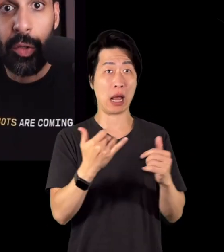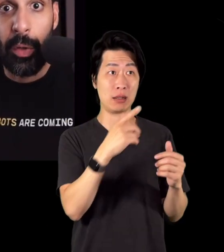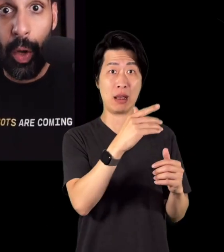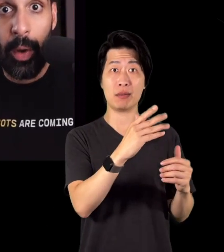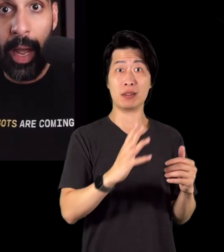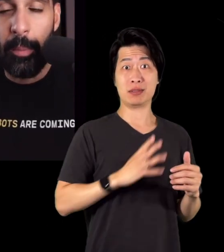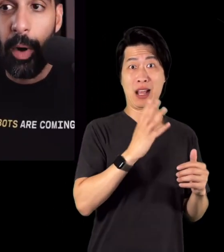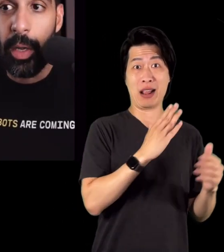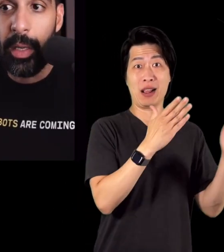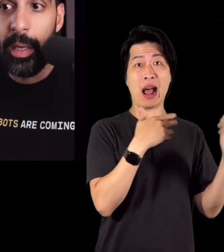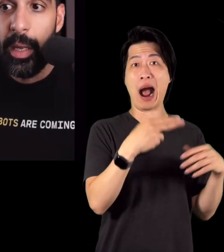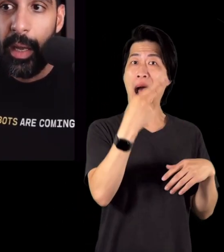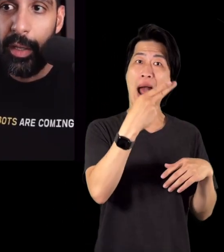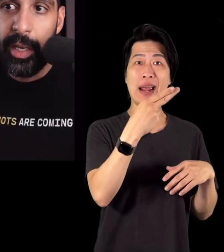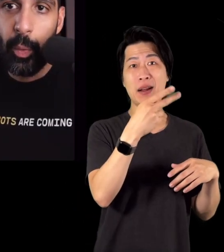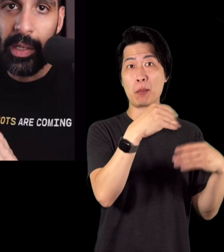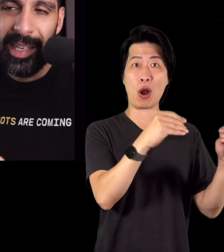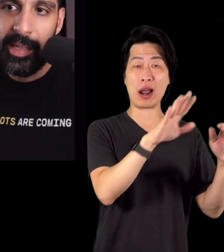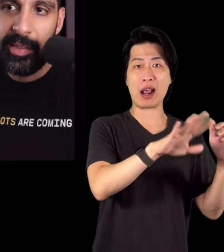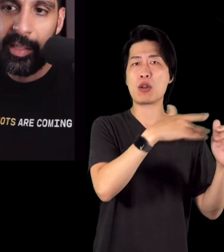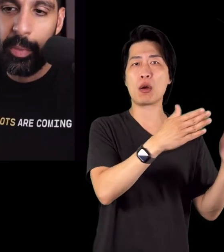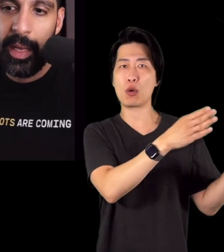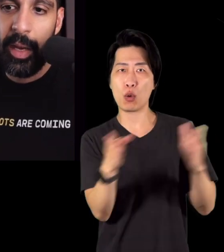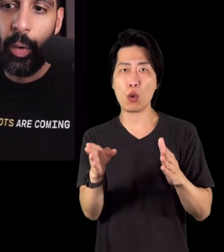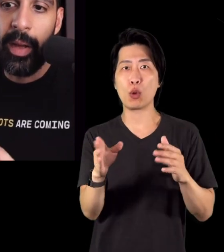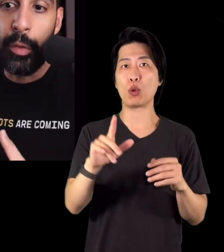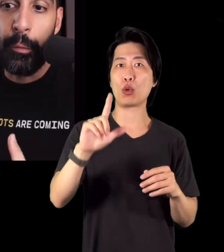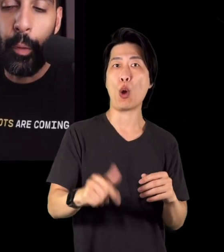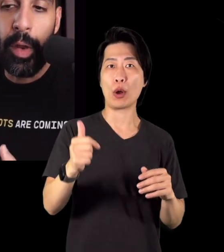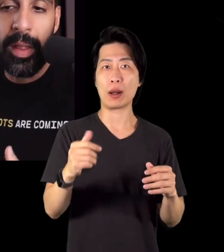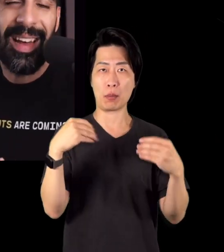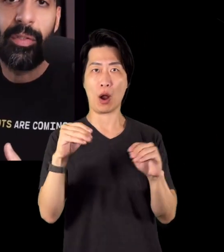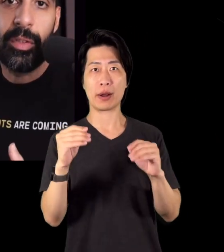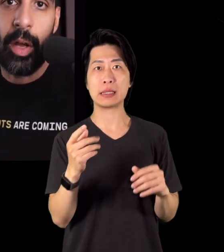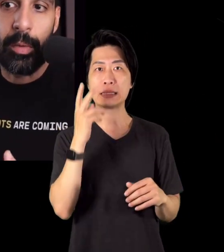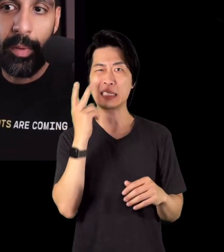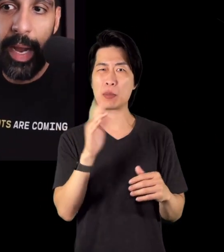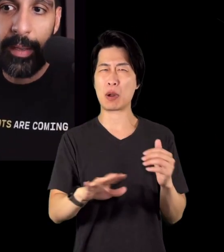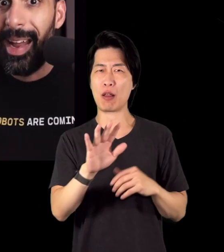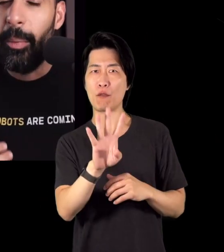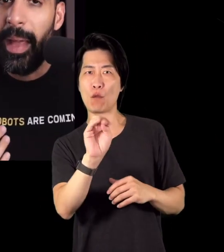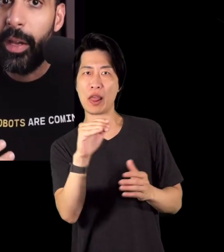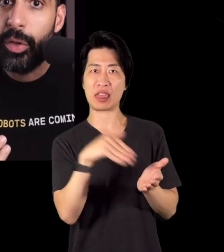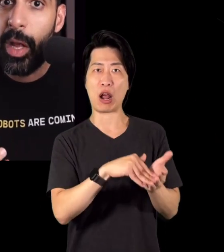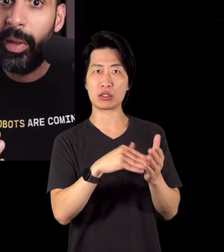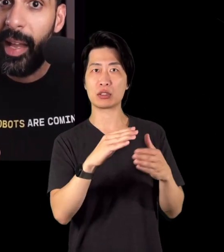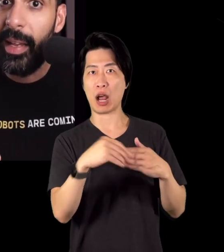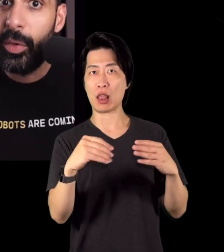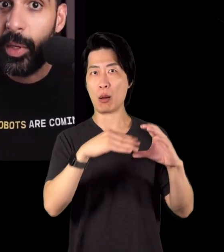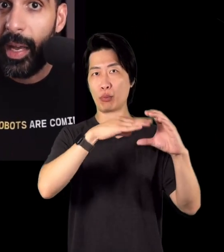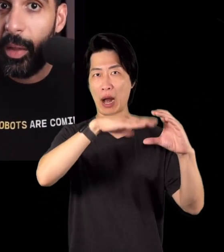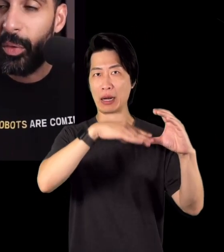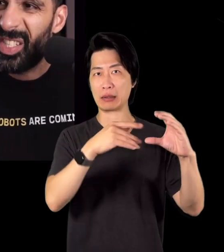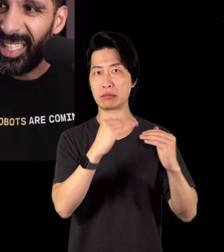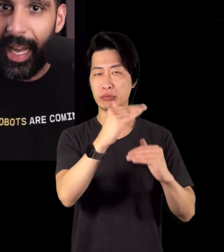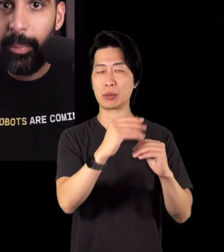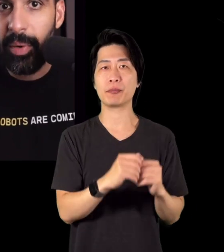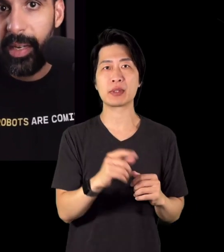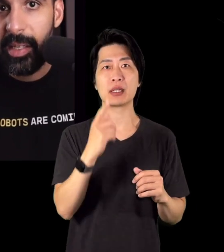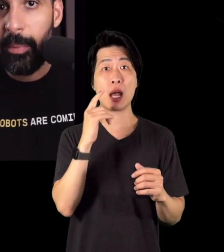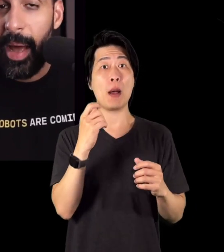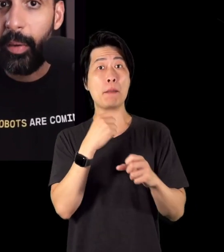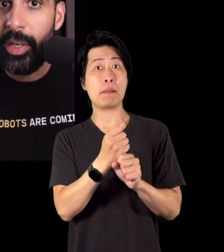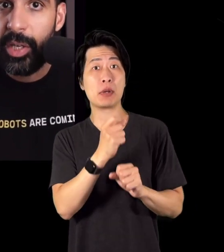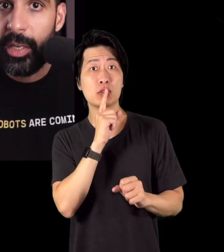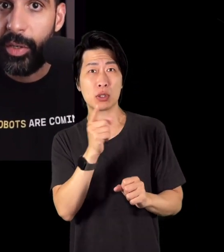market to the lower-end market and look at where Tesla's playing around the $40,000 bracket. Now, making sure that we take into account those slight